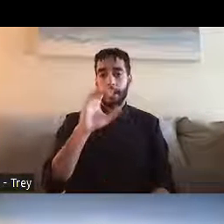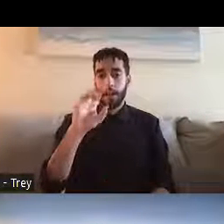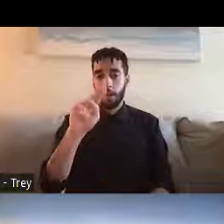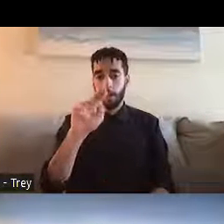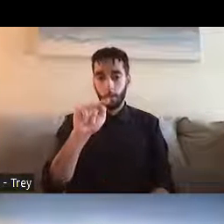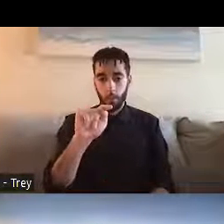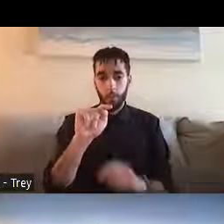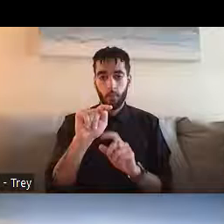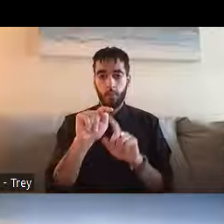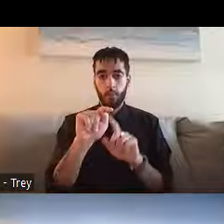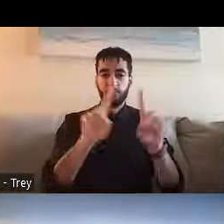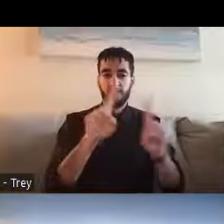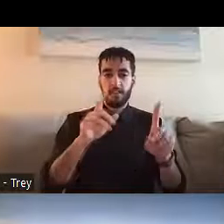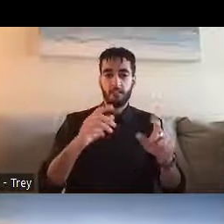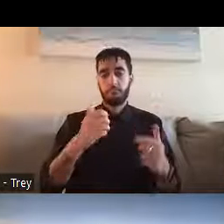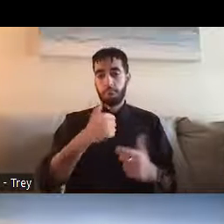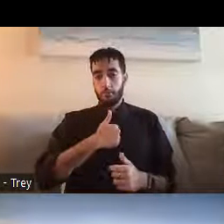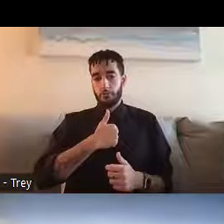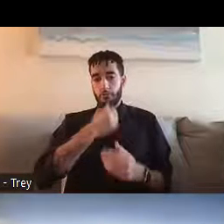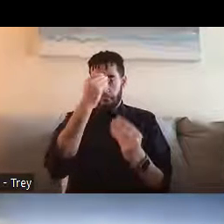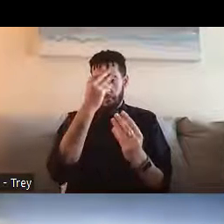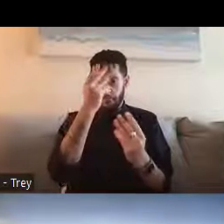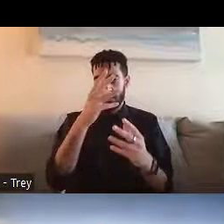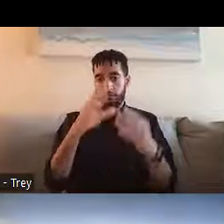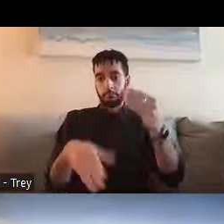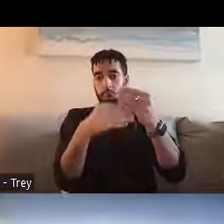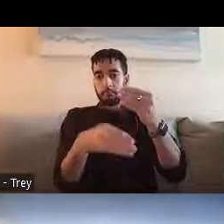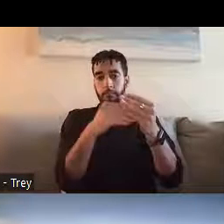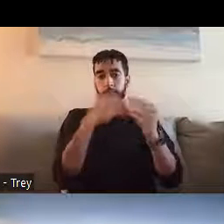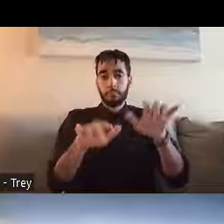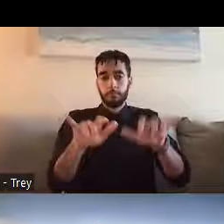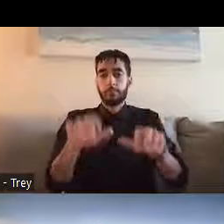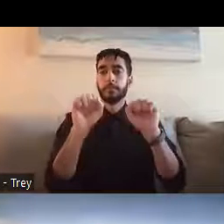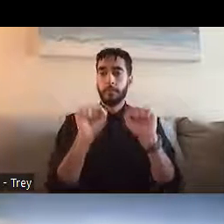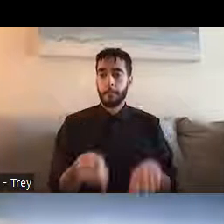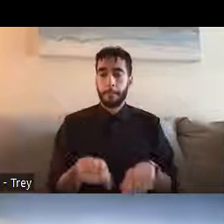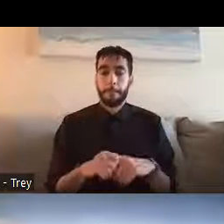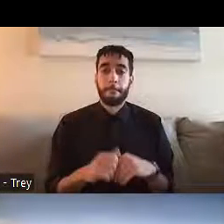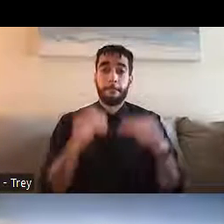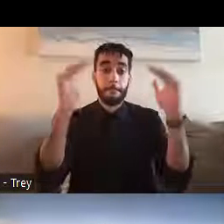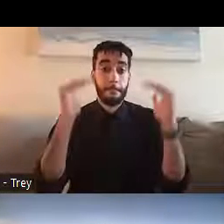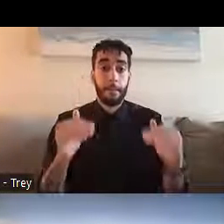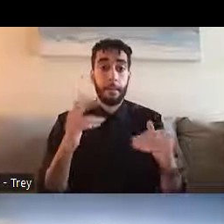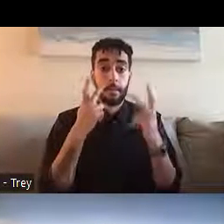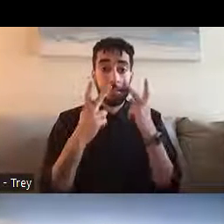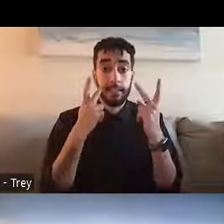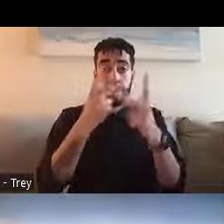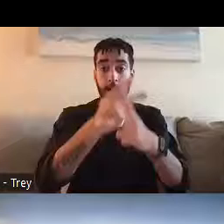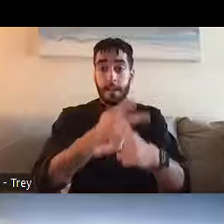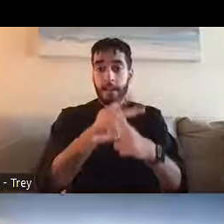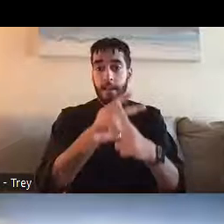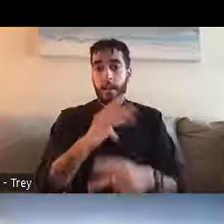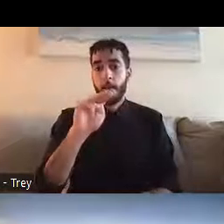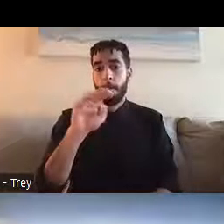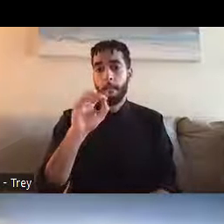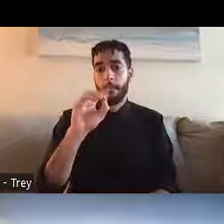add some of their information. And in the next slide, you see the care model for CareNav, which